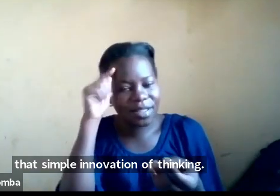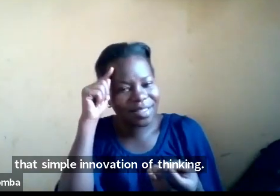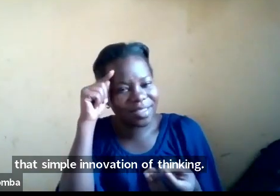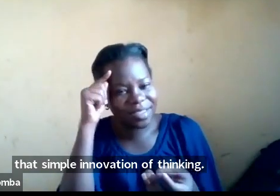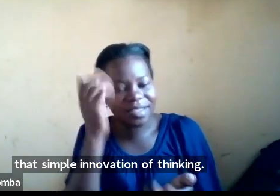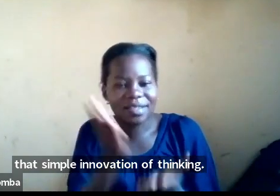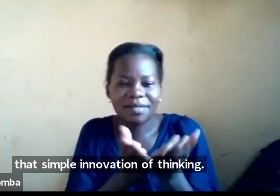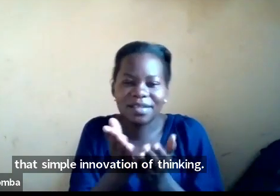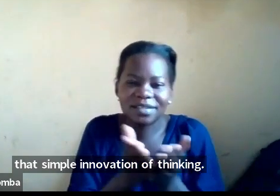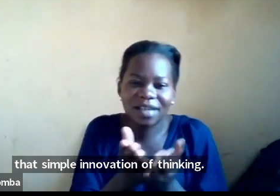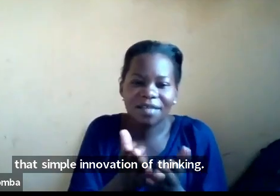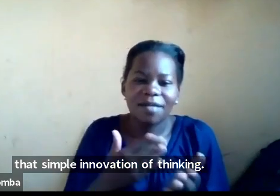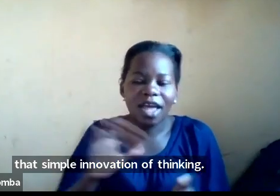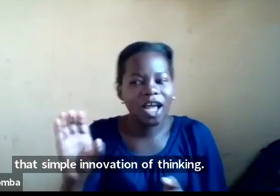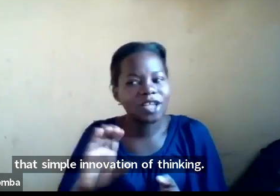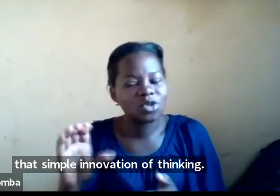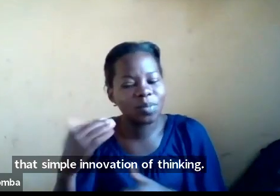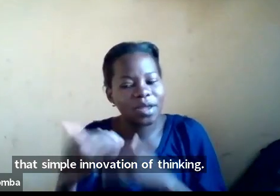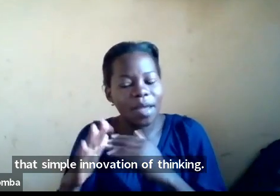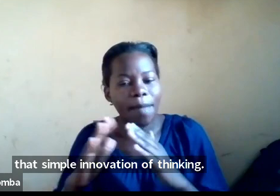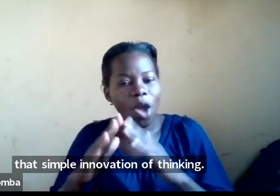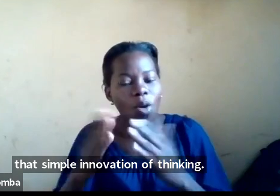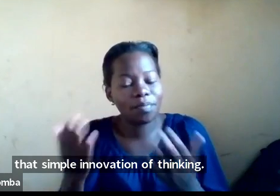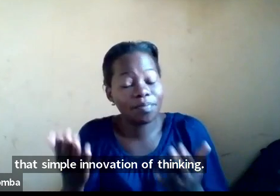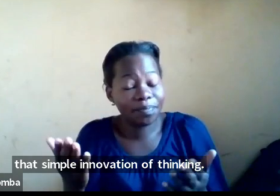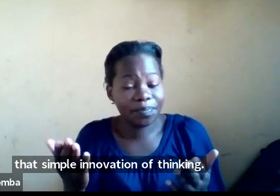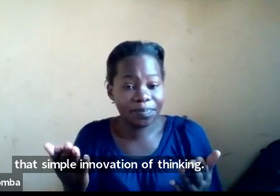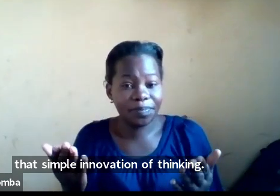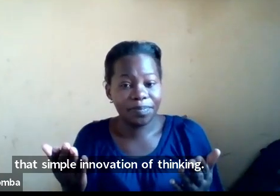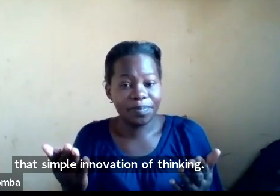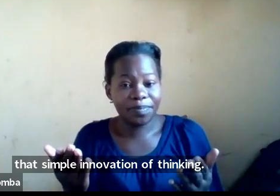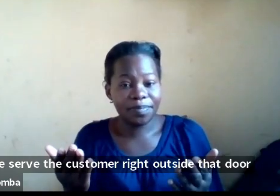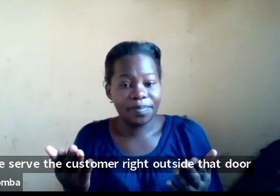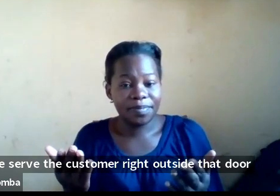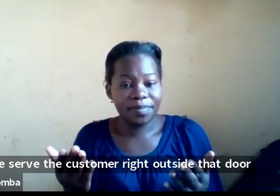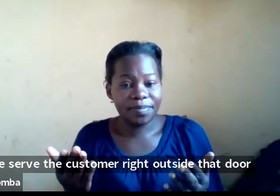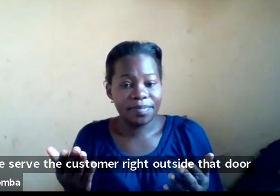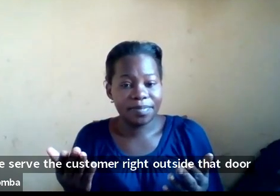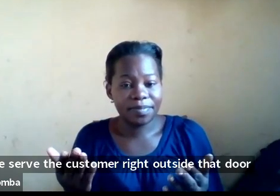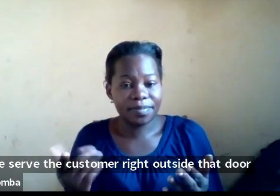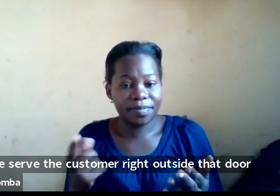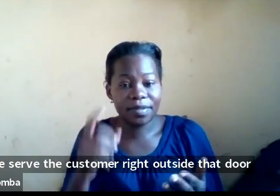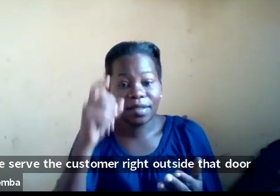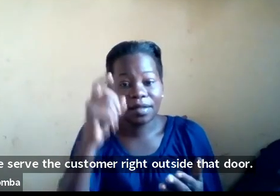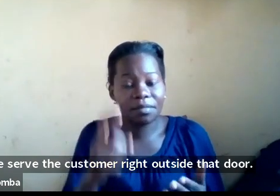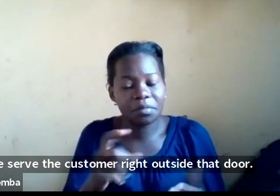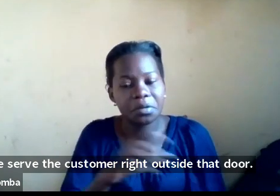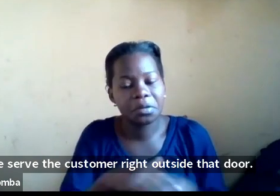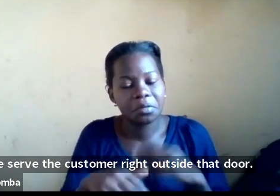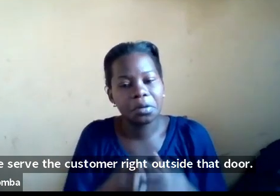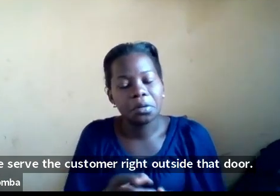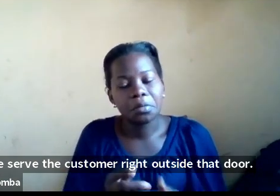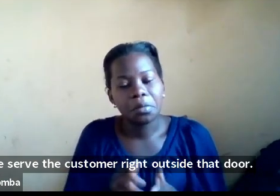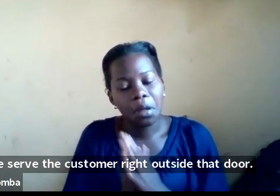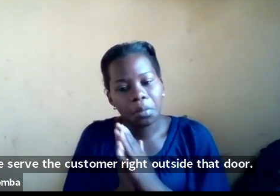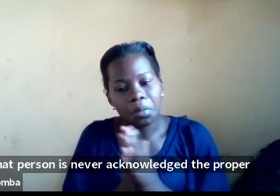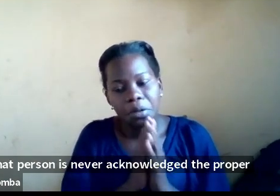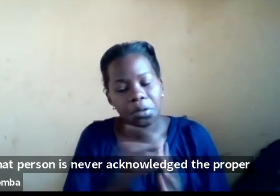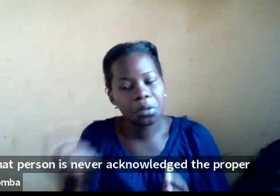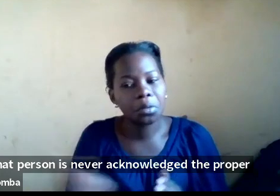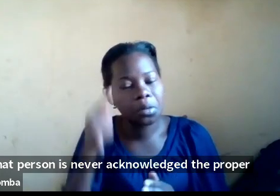the customer right outside their door. But that person is never acknowledged. They'll probably think about